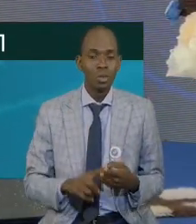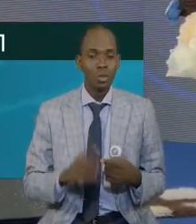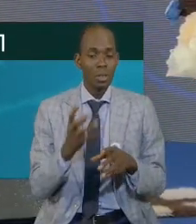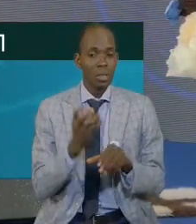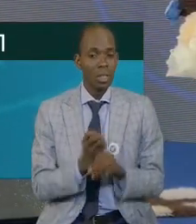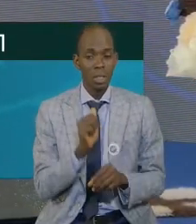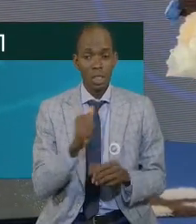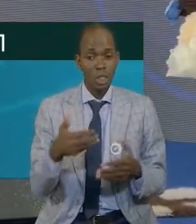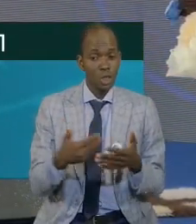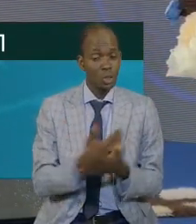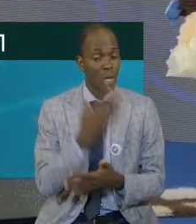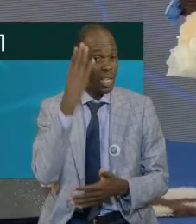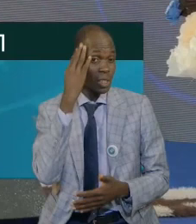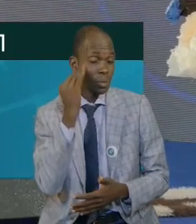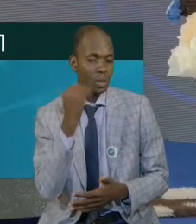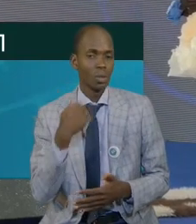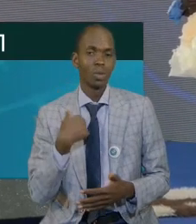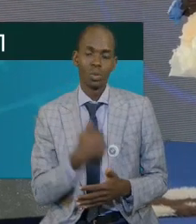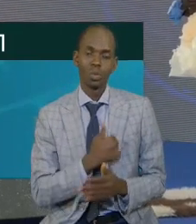or fear